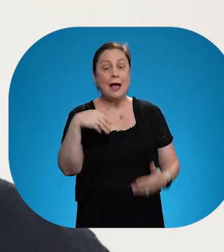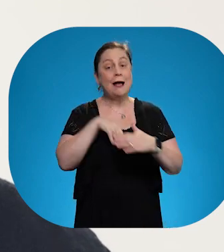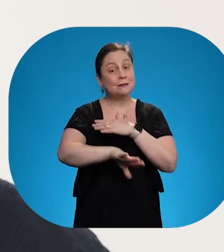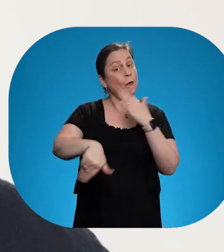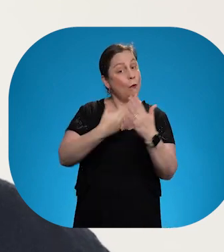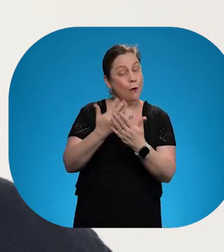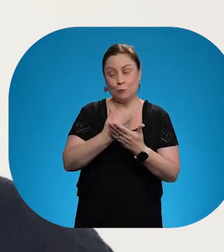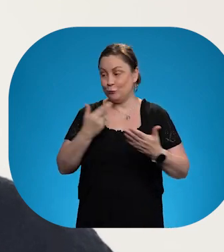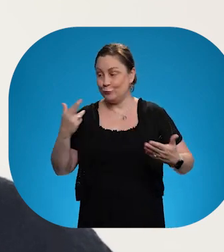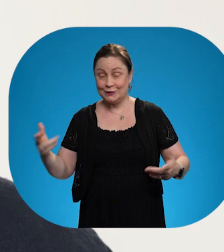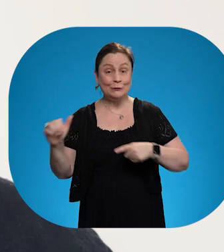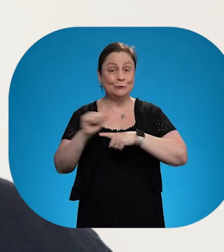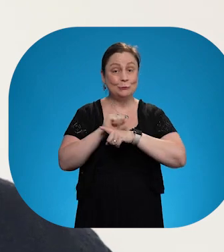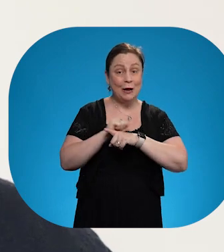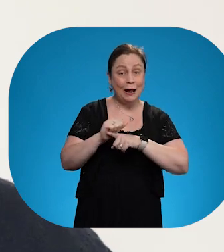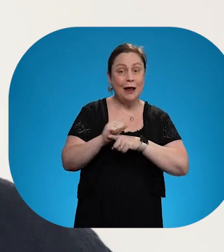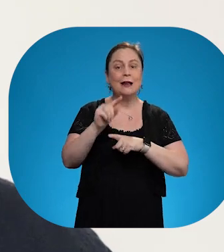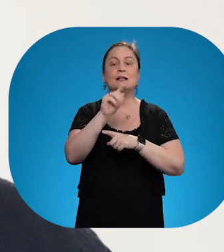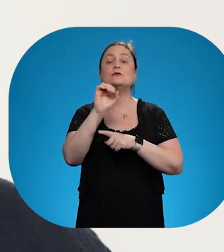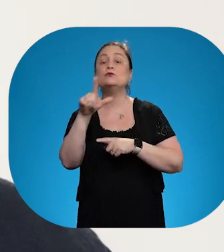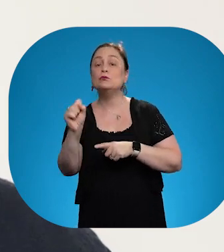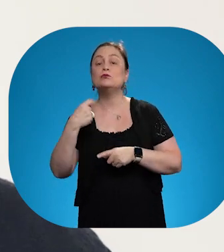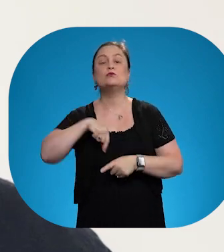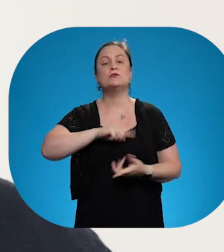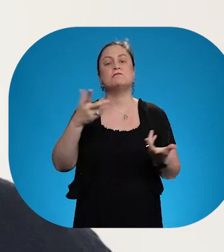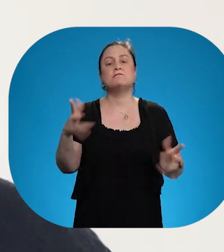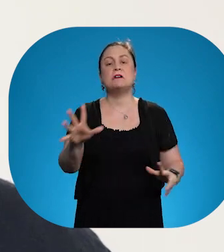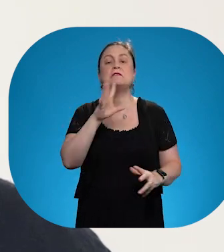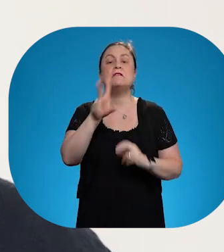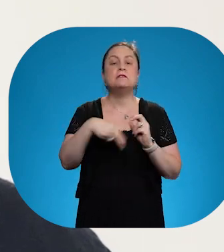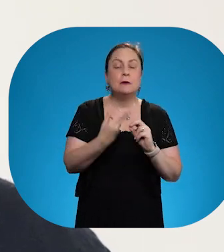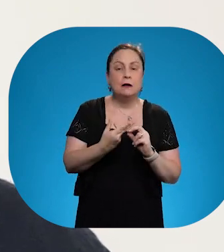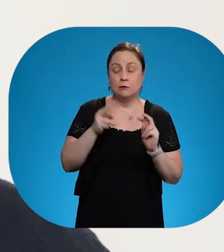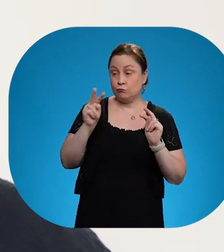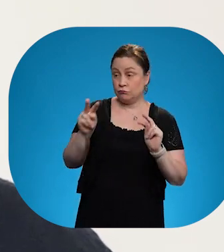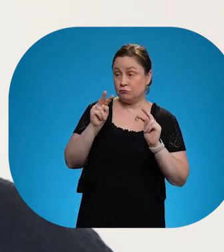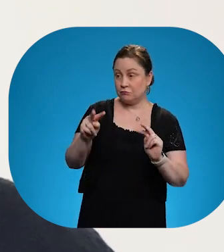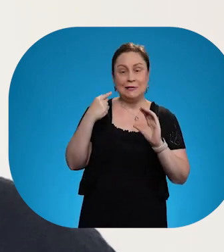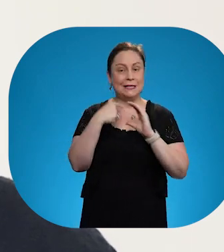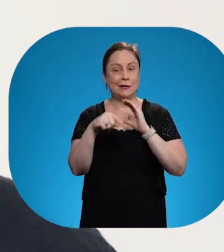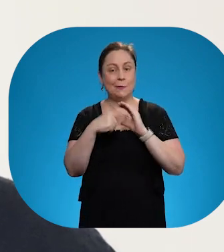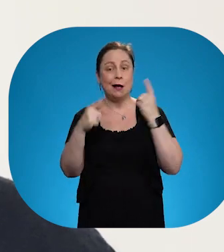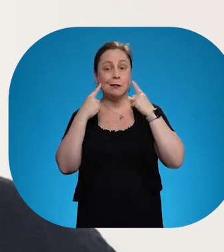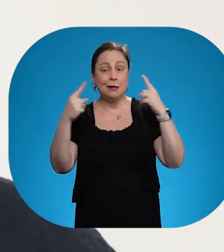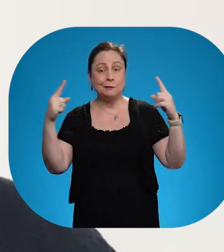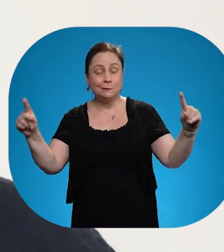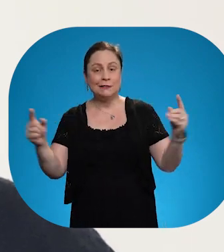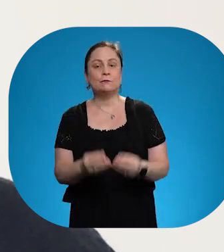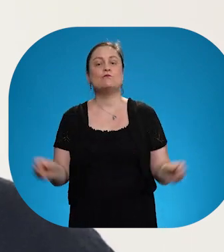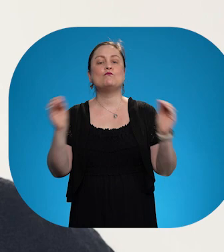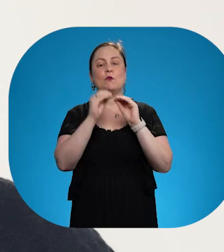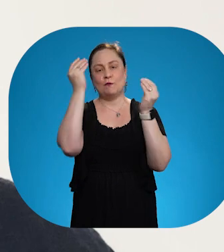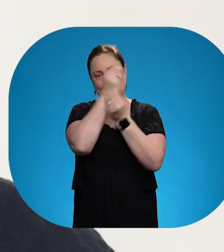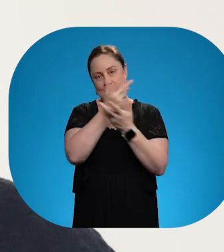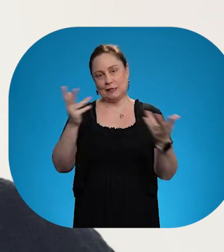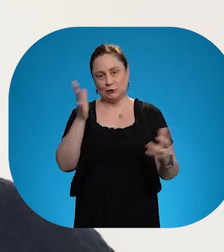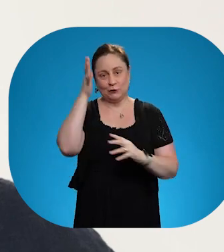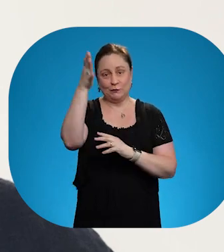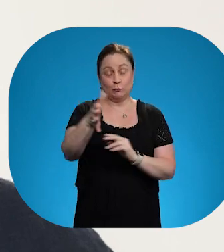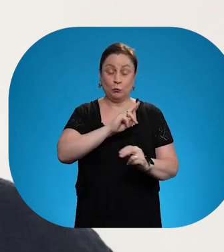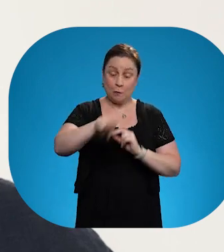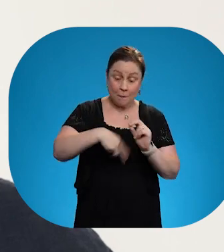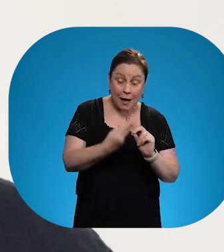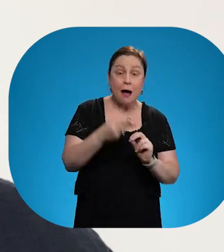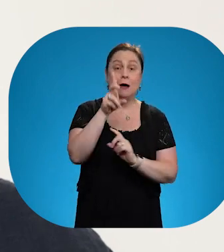dvao.able-sc.org to access all of the resources, trainings, and tools that we've talked about today. Watch for email announcements and